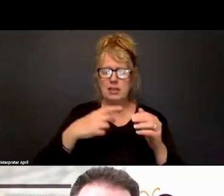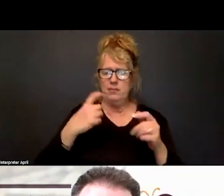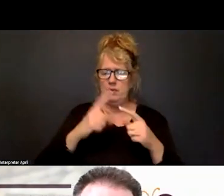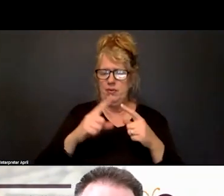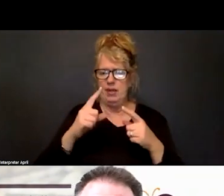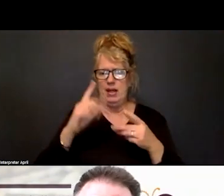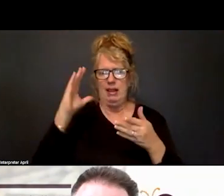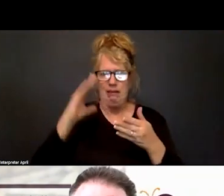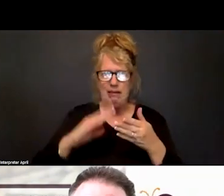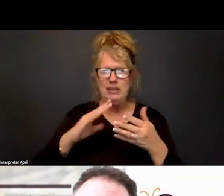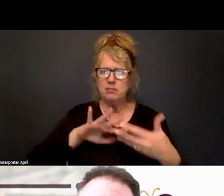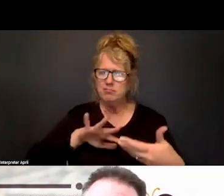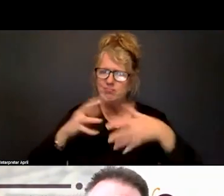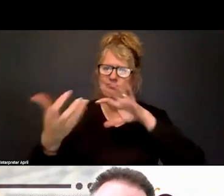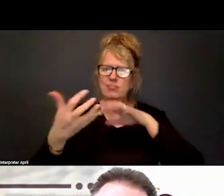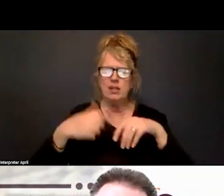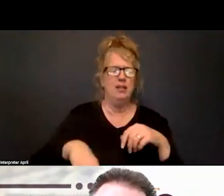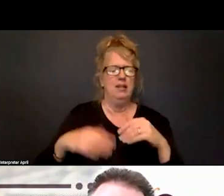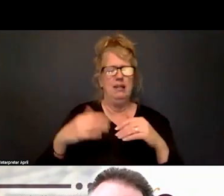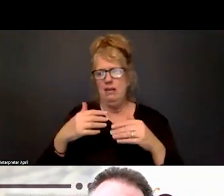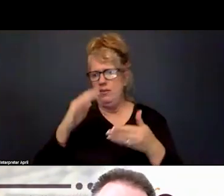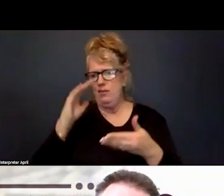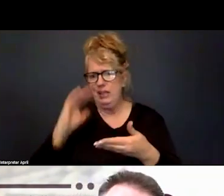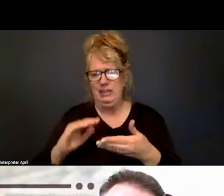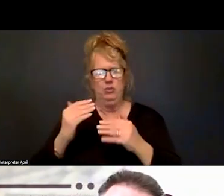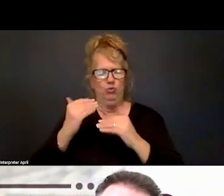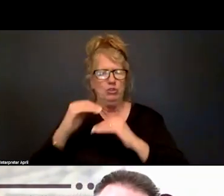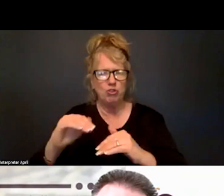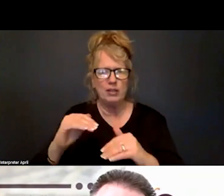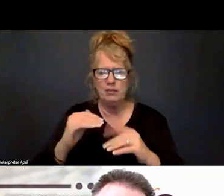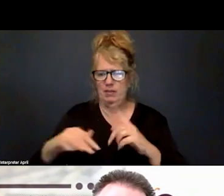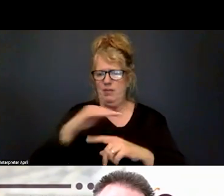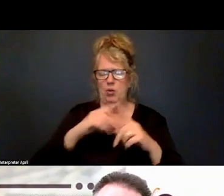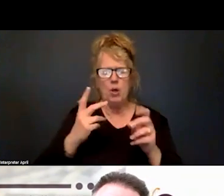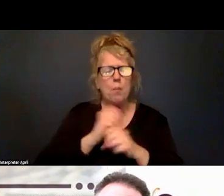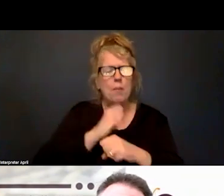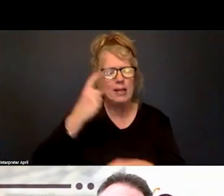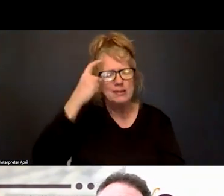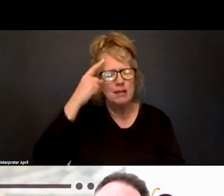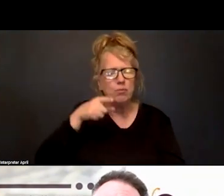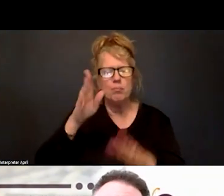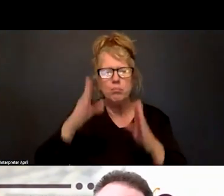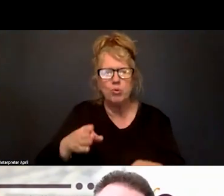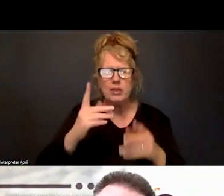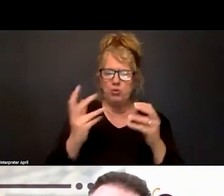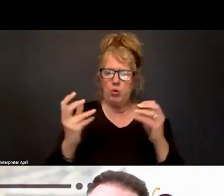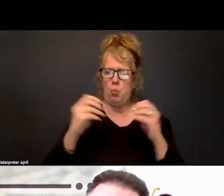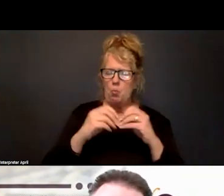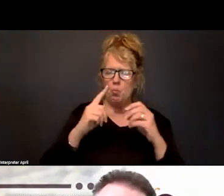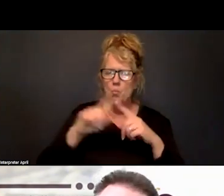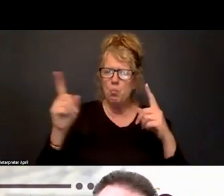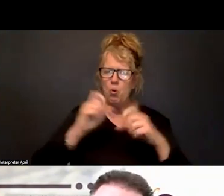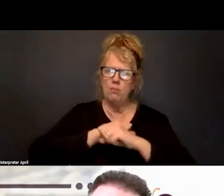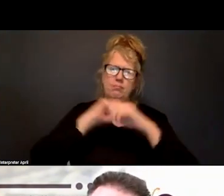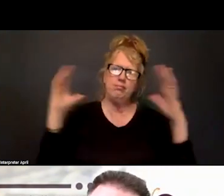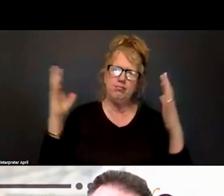intrusive service for someone, the less restrictive environment, the one that makes sense to the person. And so it goes through a much larger continuum. And I think